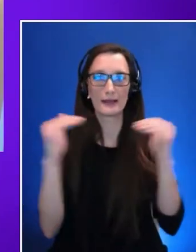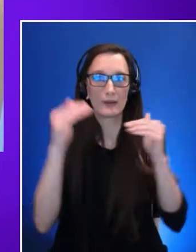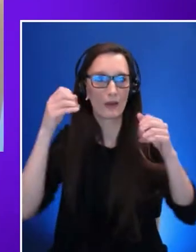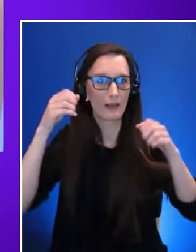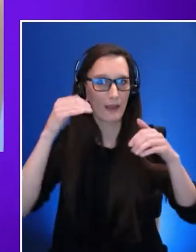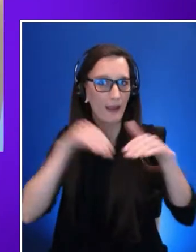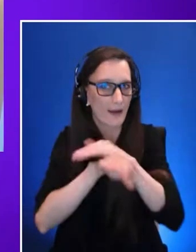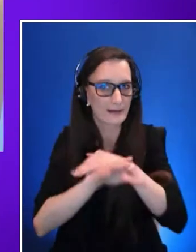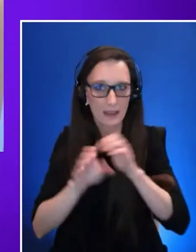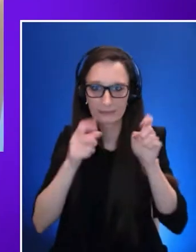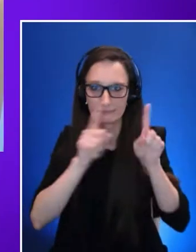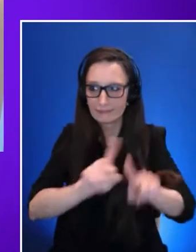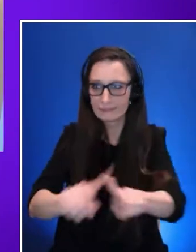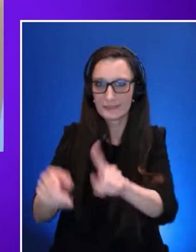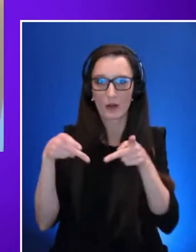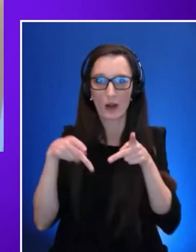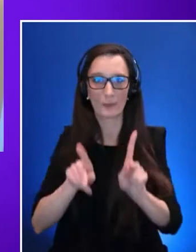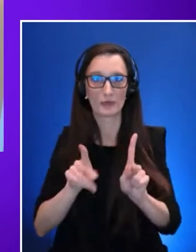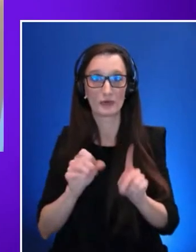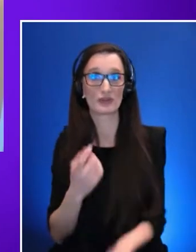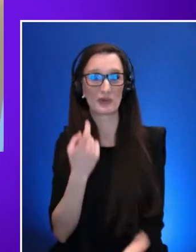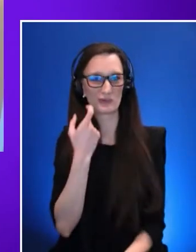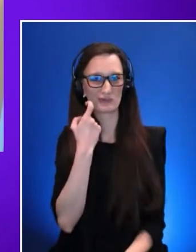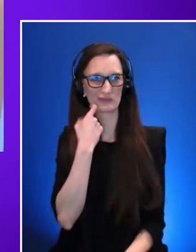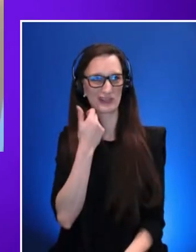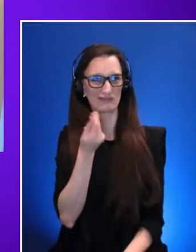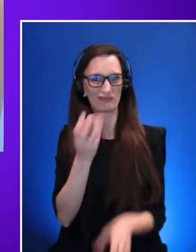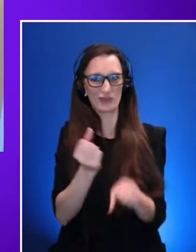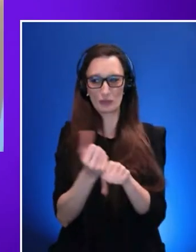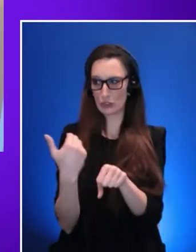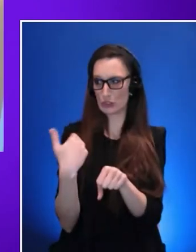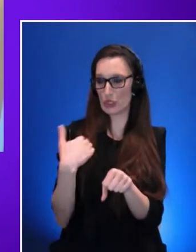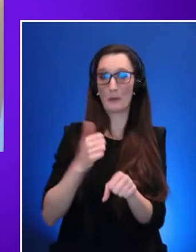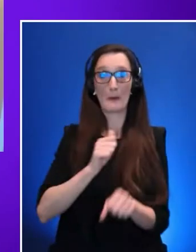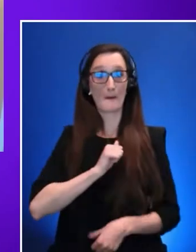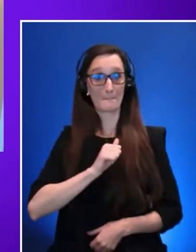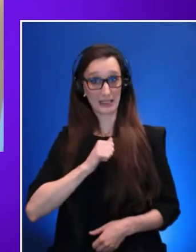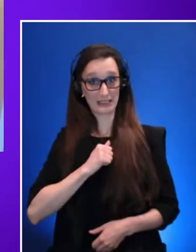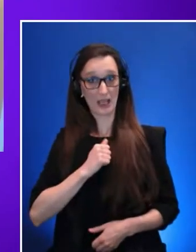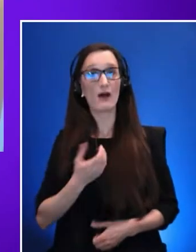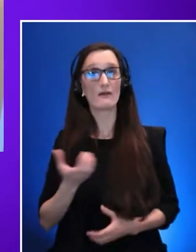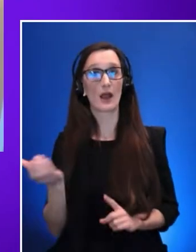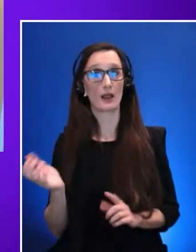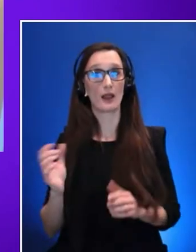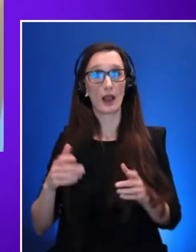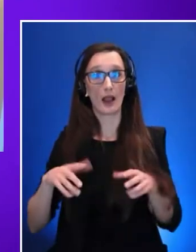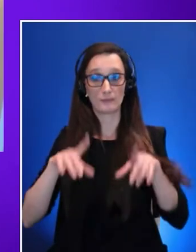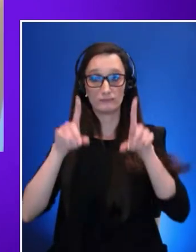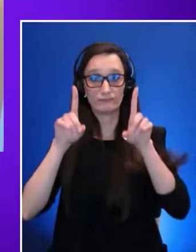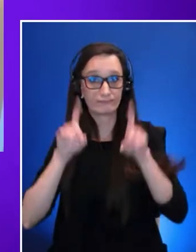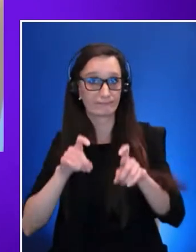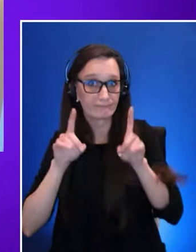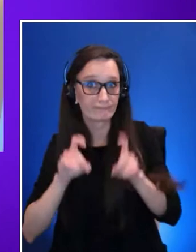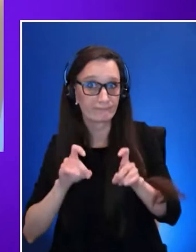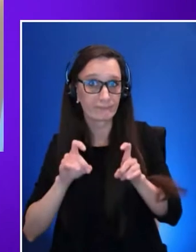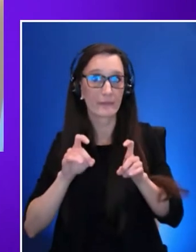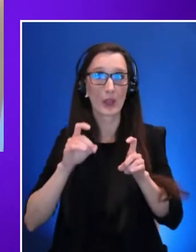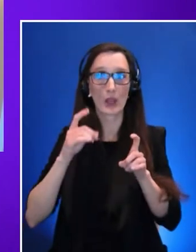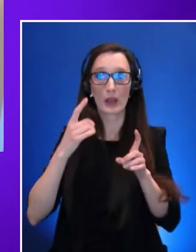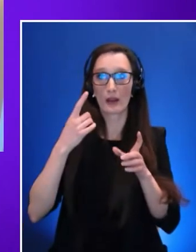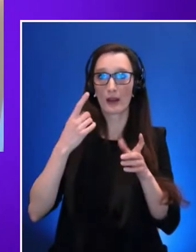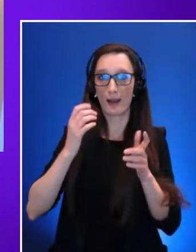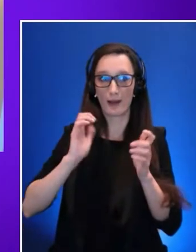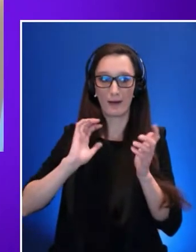So just a few years ago, I auditioned for a role of a character in a wheelchair myself. And the